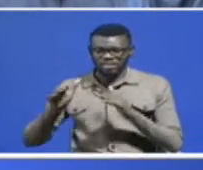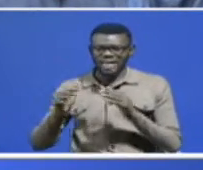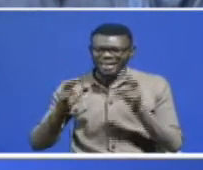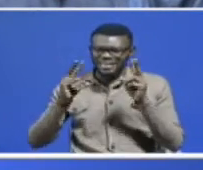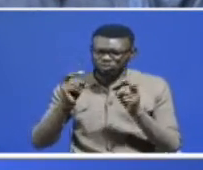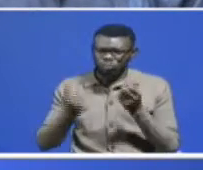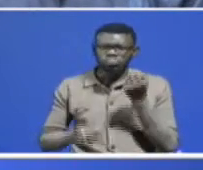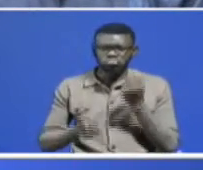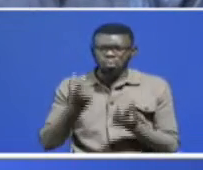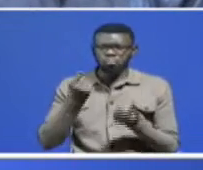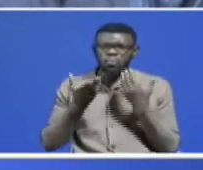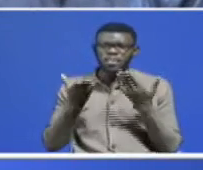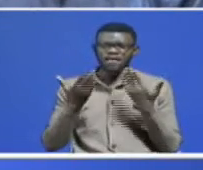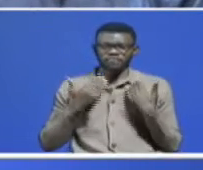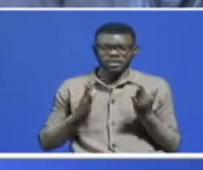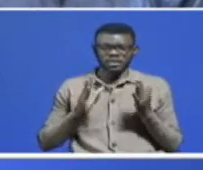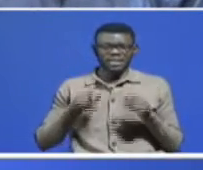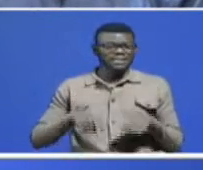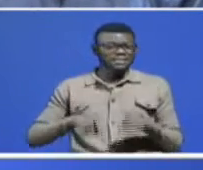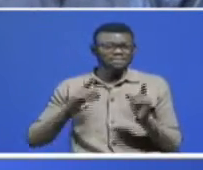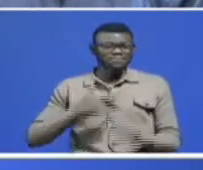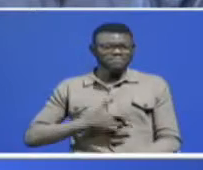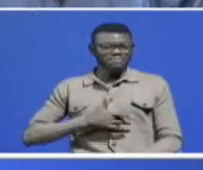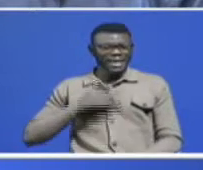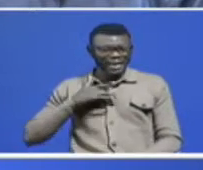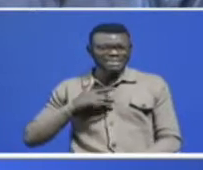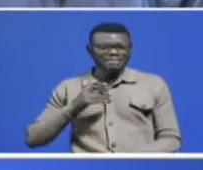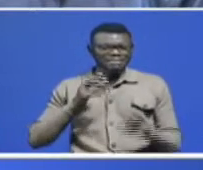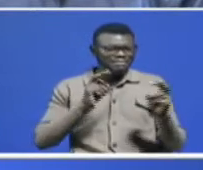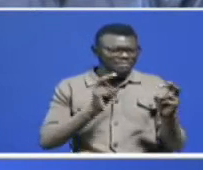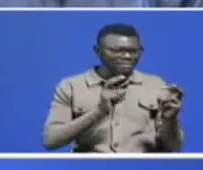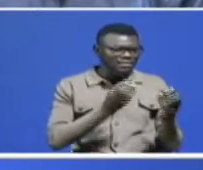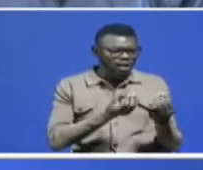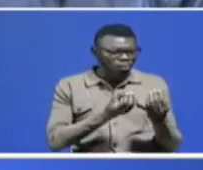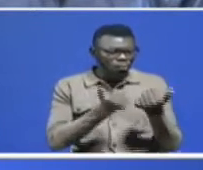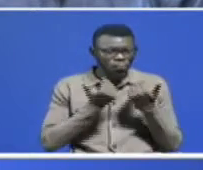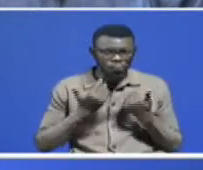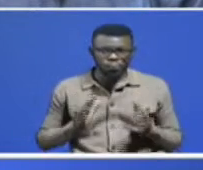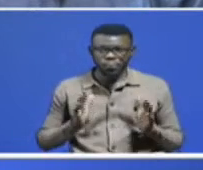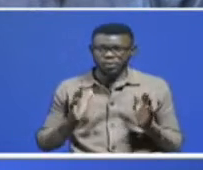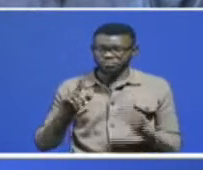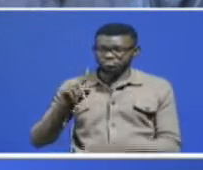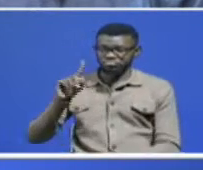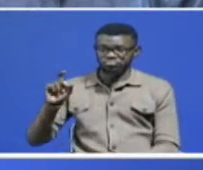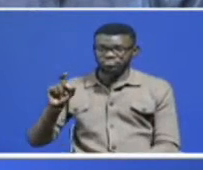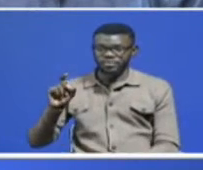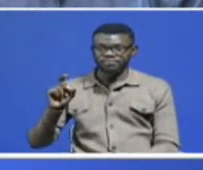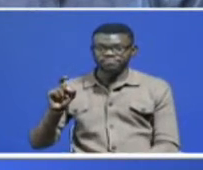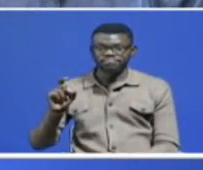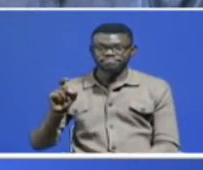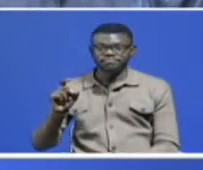In your view, have these particular issues been addressed or not?